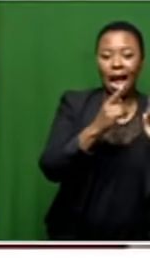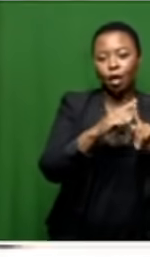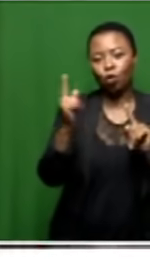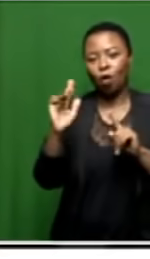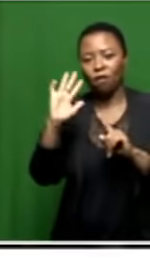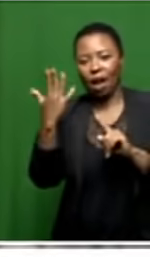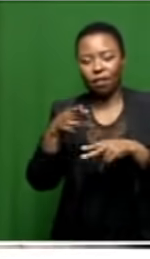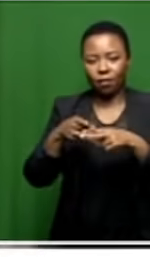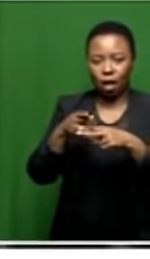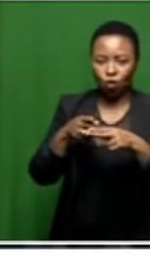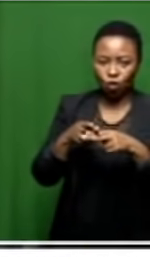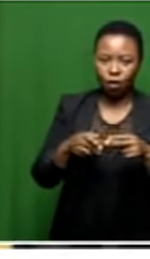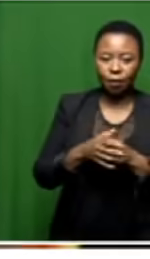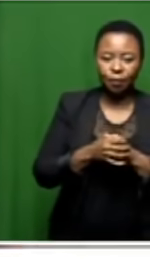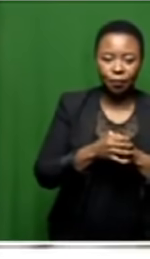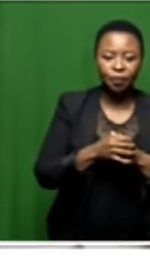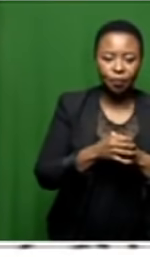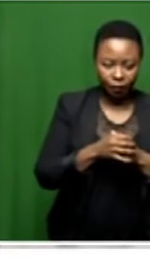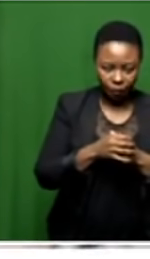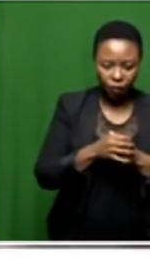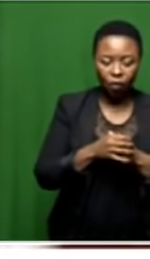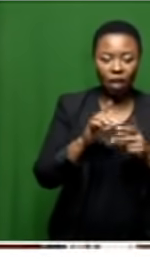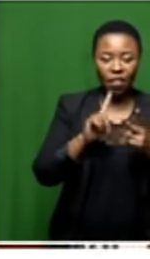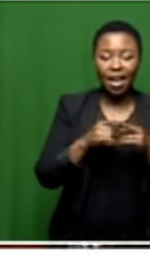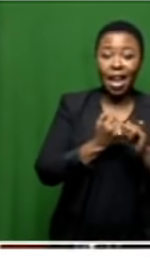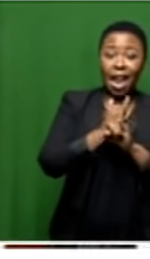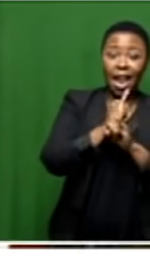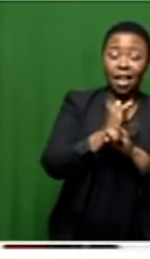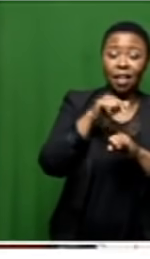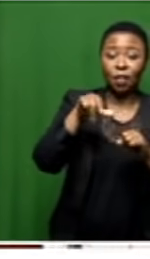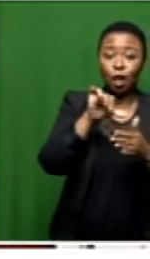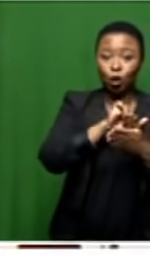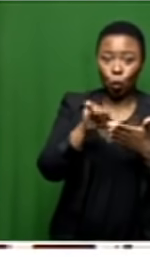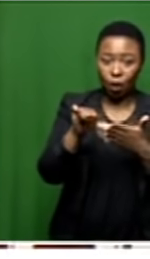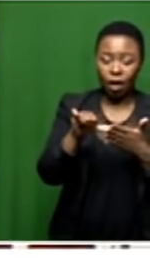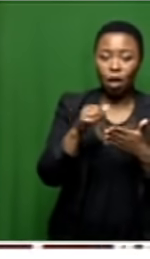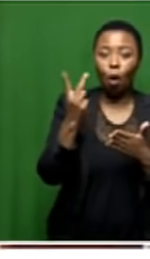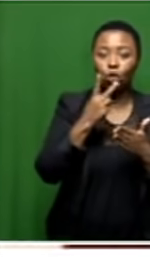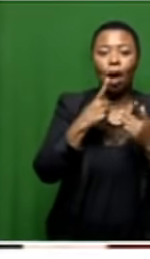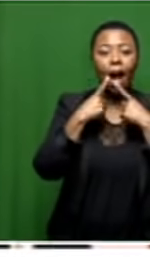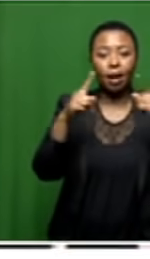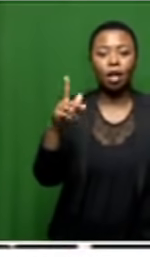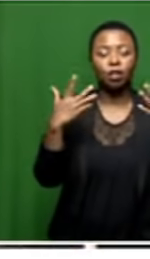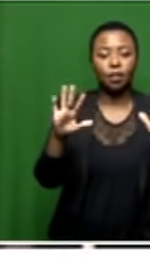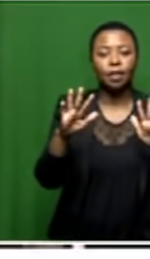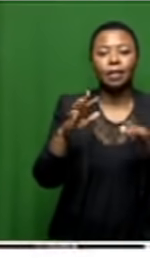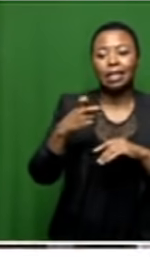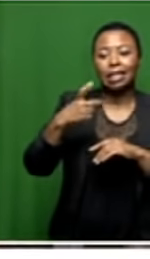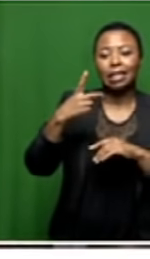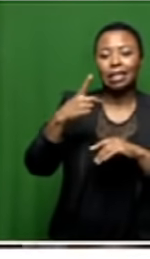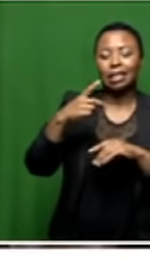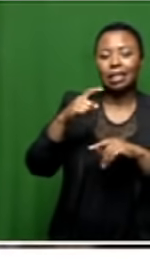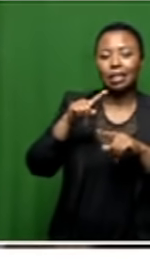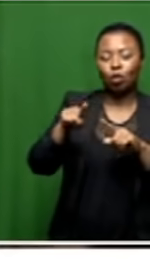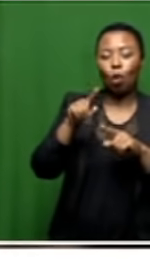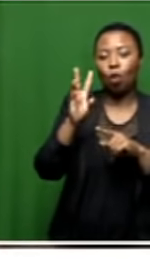to 5 o'clock this afternoon. And then earlier this week it was then, of course, announced that it will happen on a second day on Friday. But